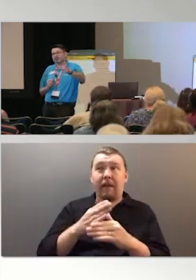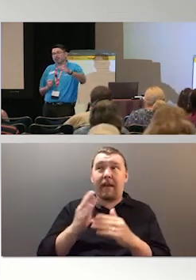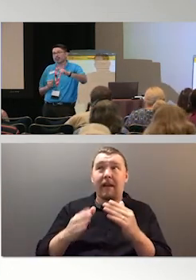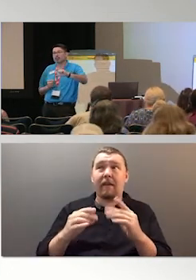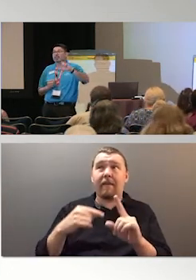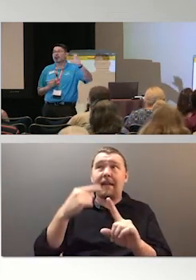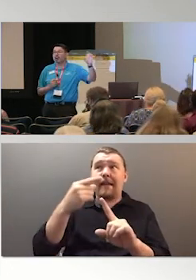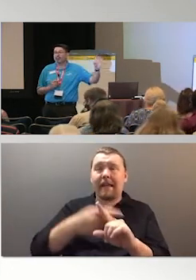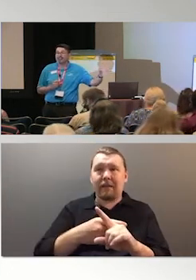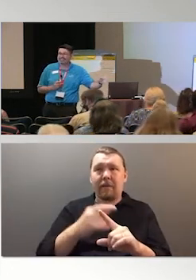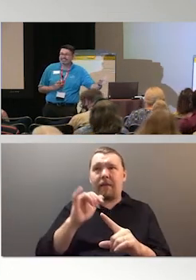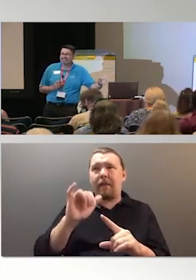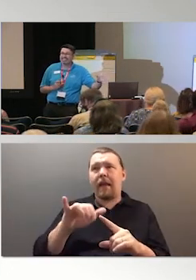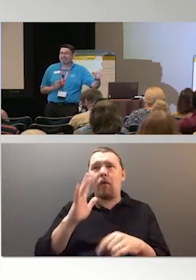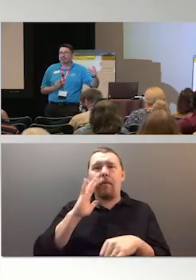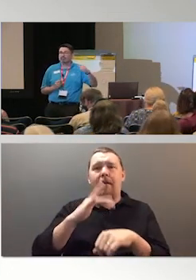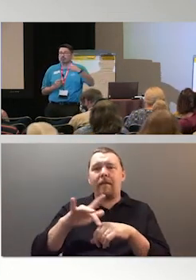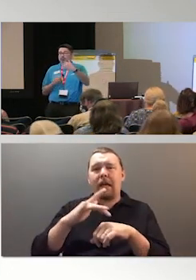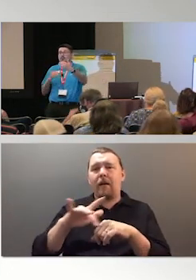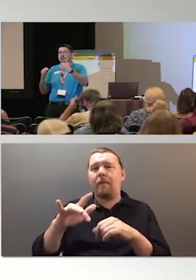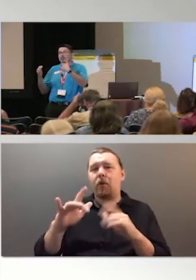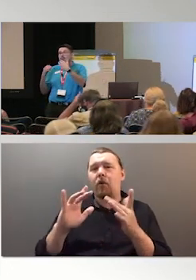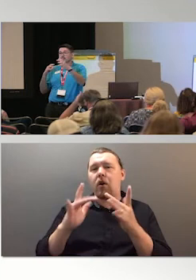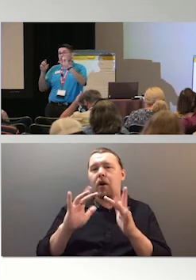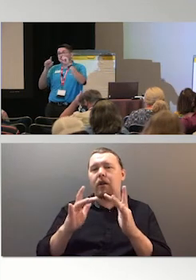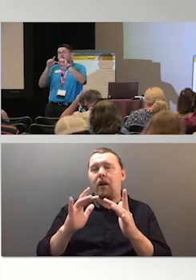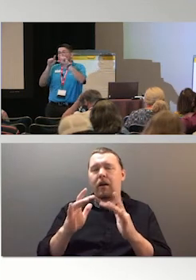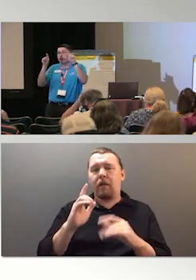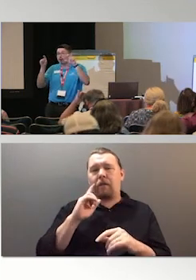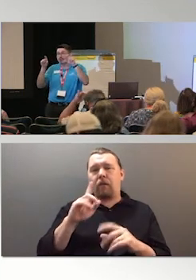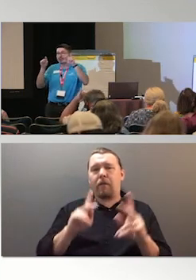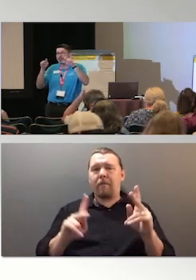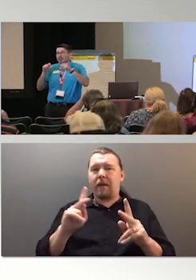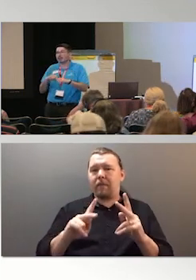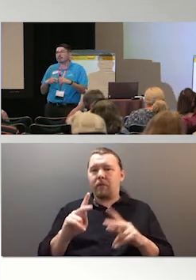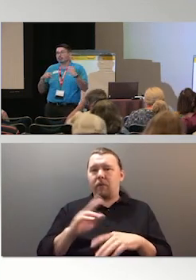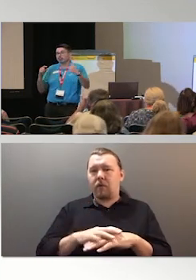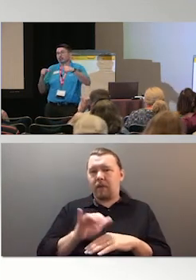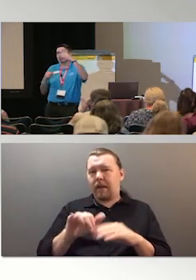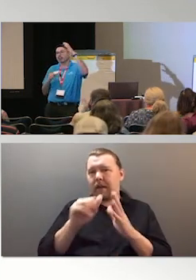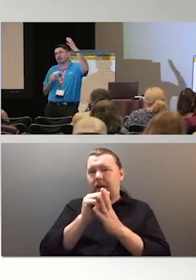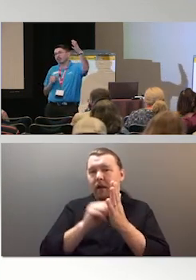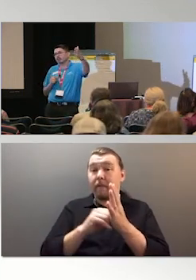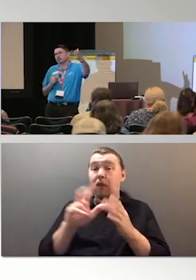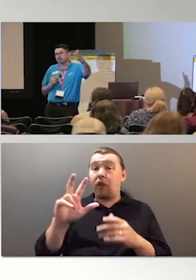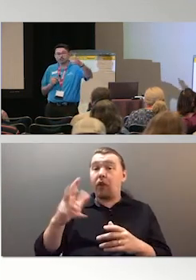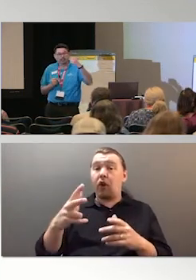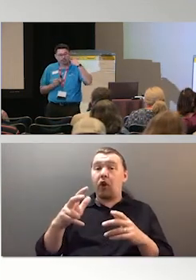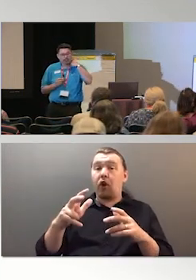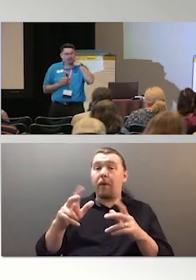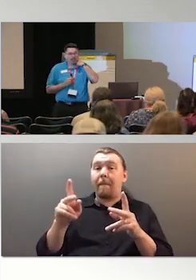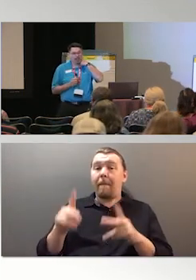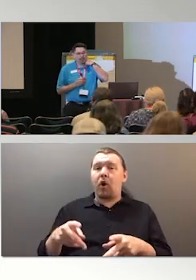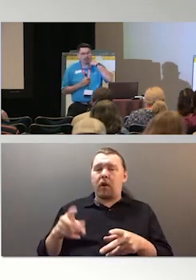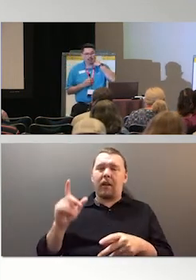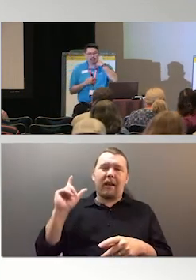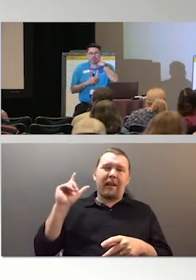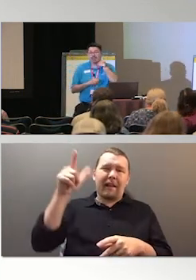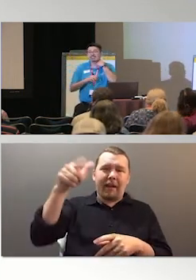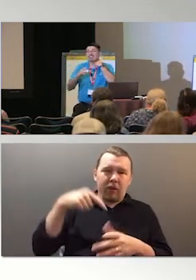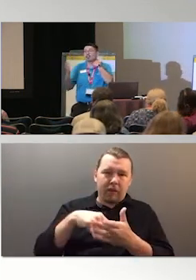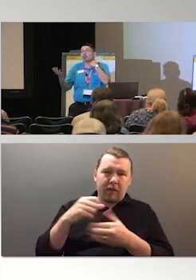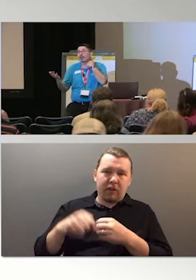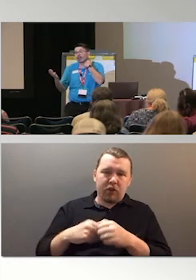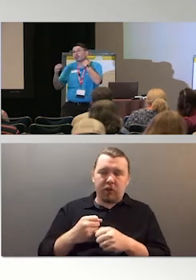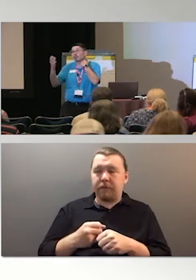next month, that will be online again for the people on the account, and then third party later this year. And so